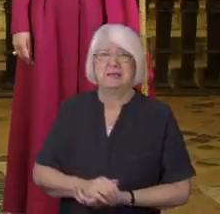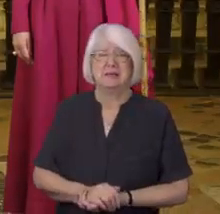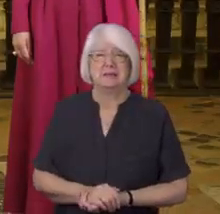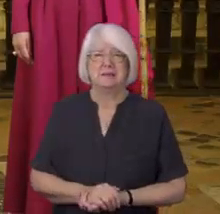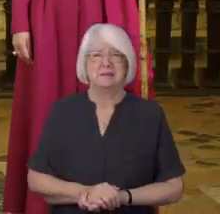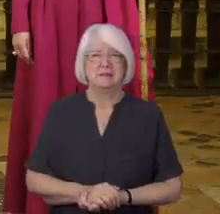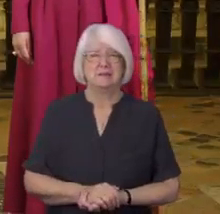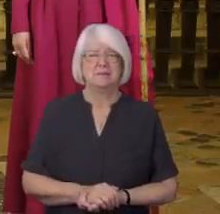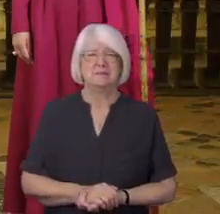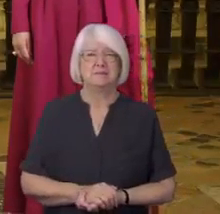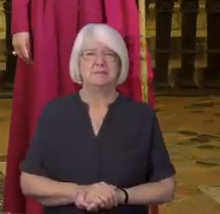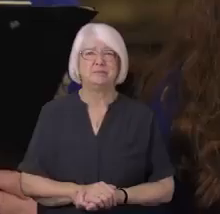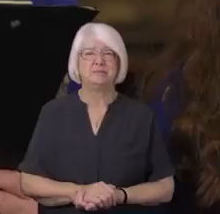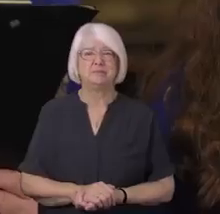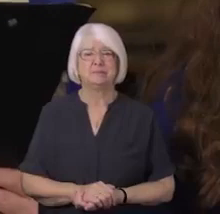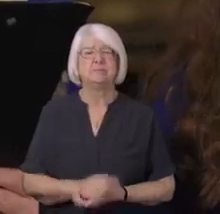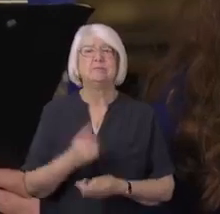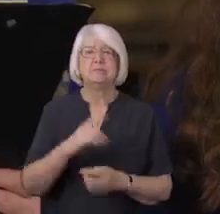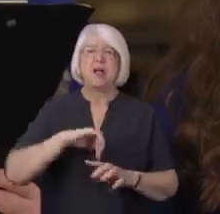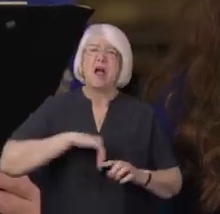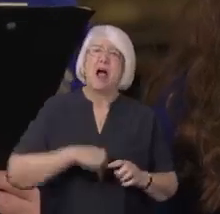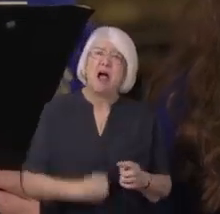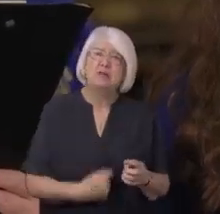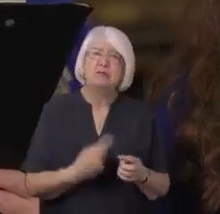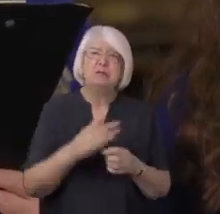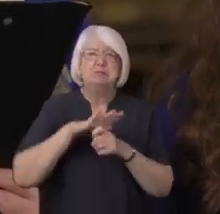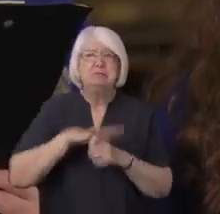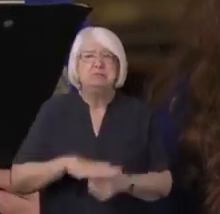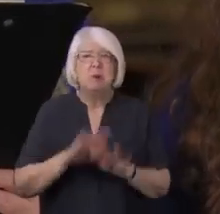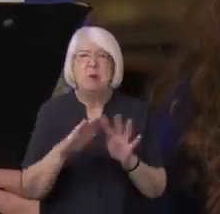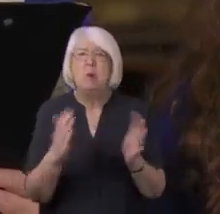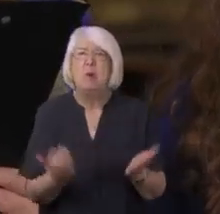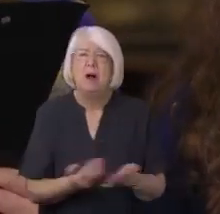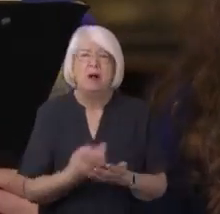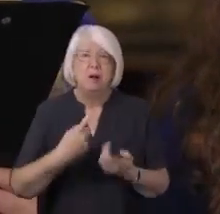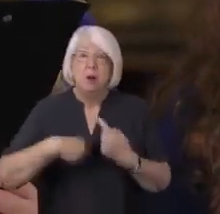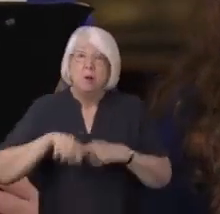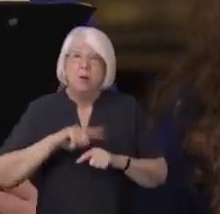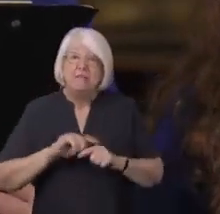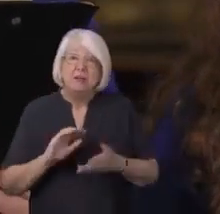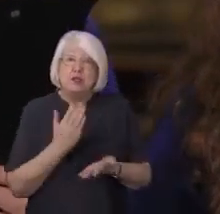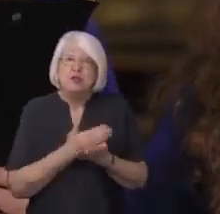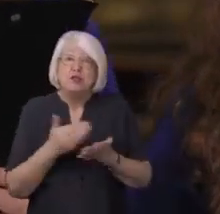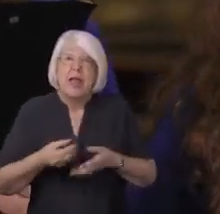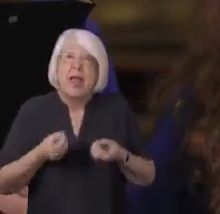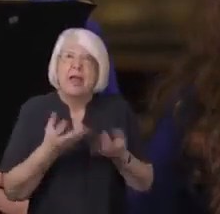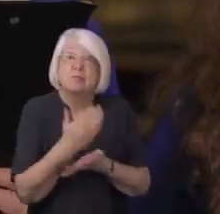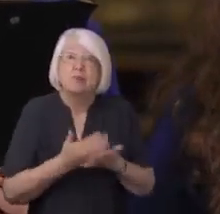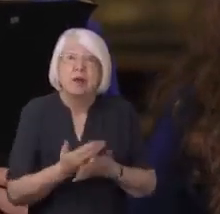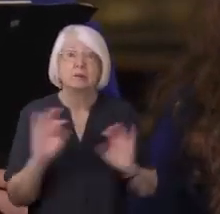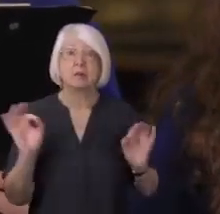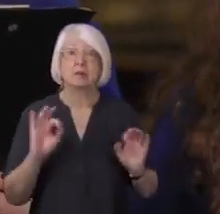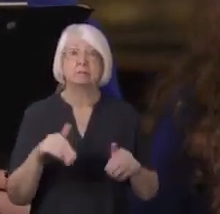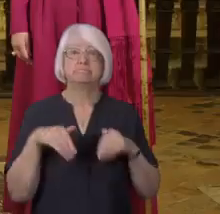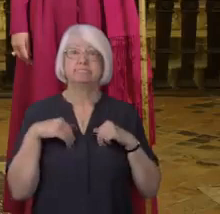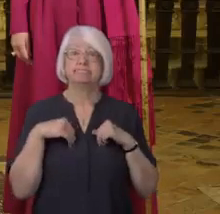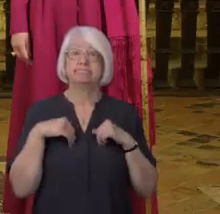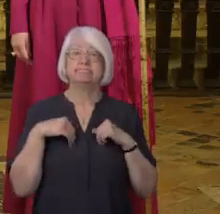mercy. In a hungry and despairing world, we have failed to share our bread. Christ, have